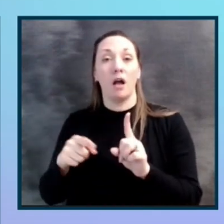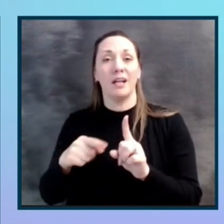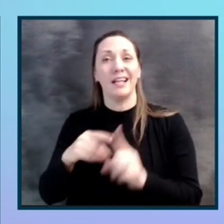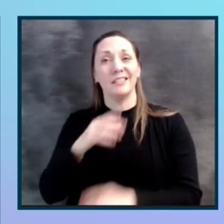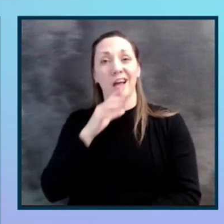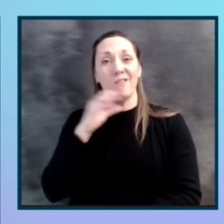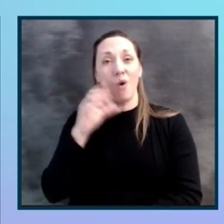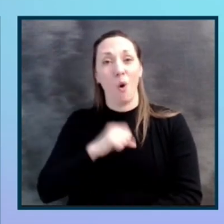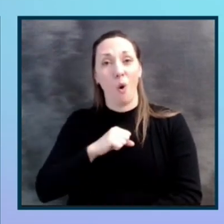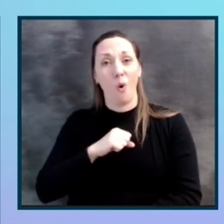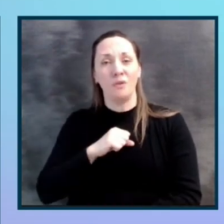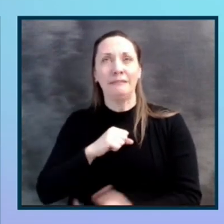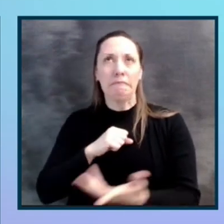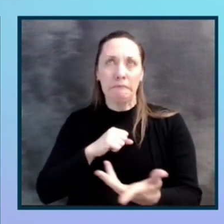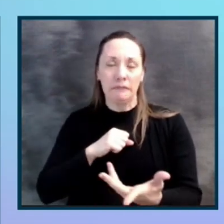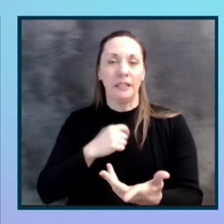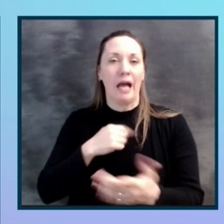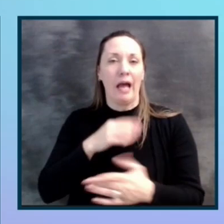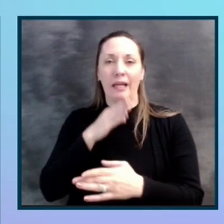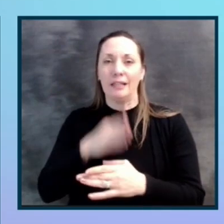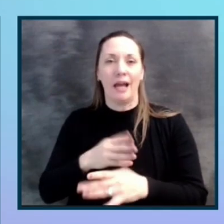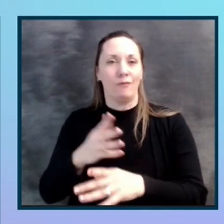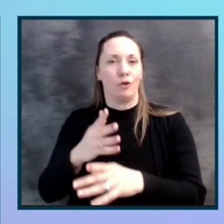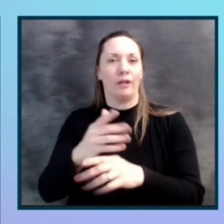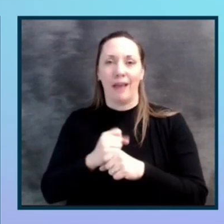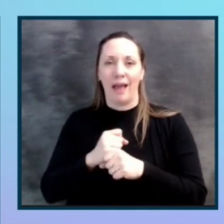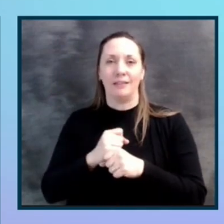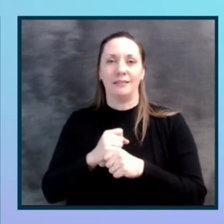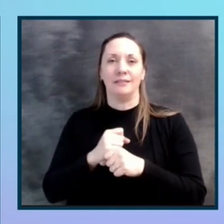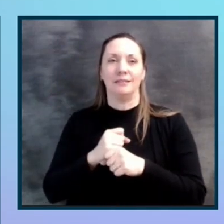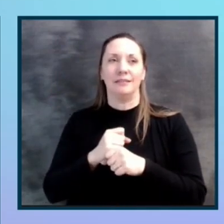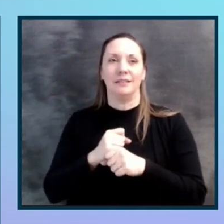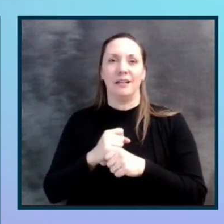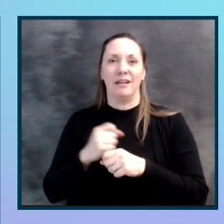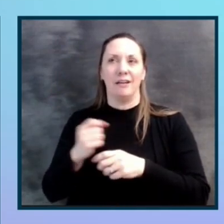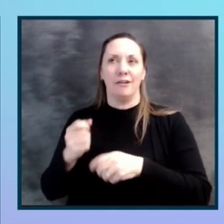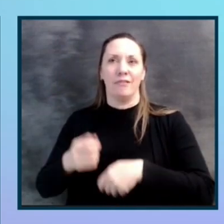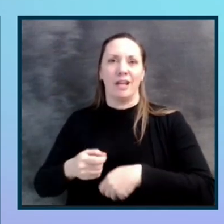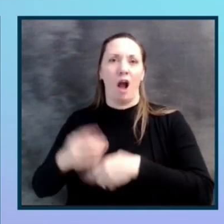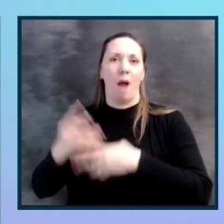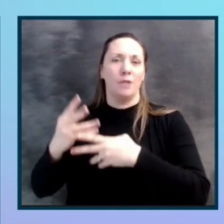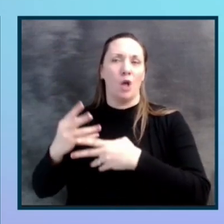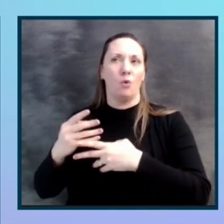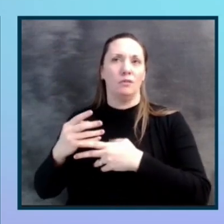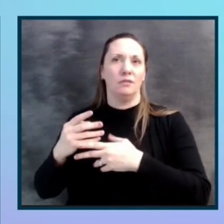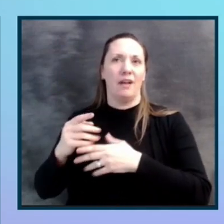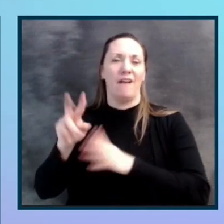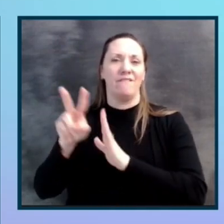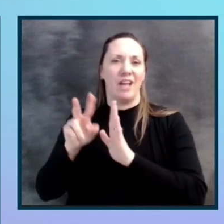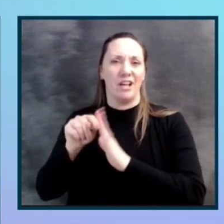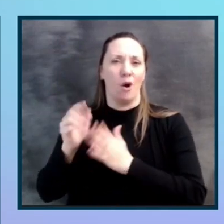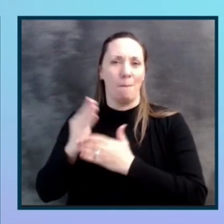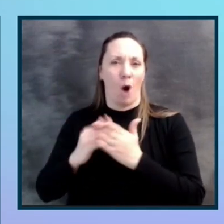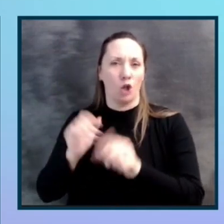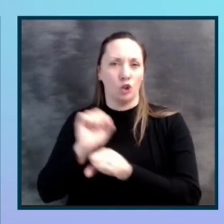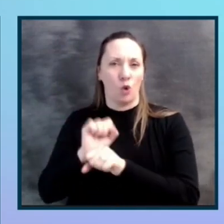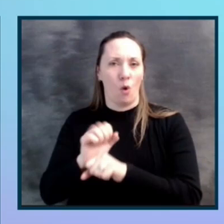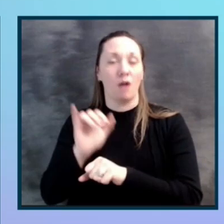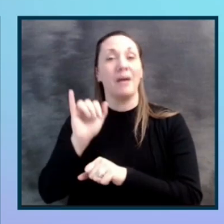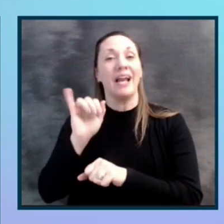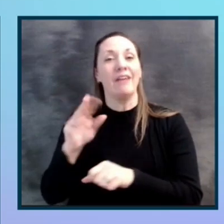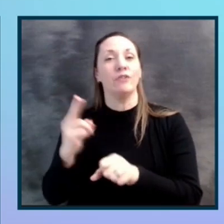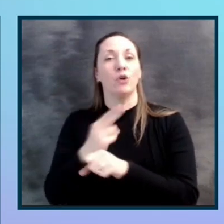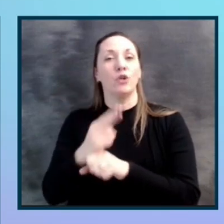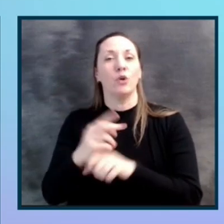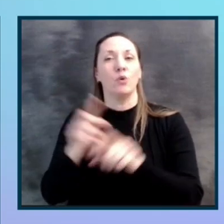and it's a little wonky. Like I can never get the upload video aspect to work, but if you do like the screen share, it